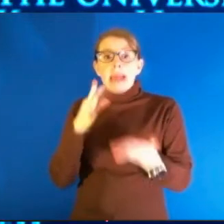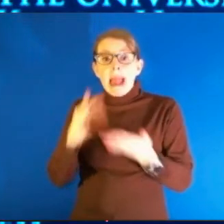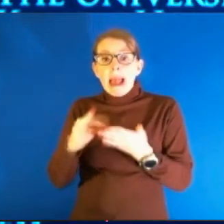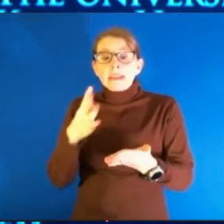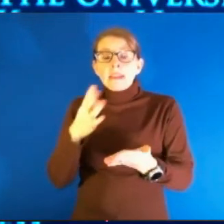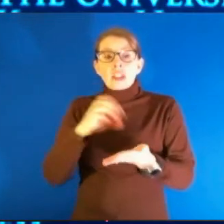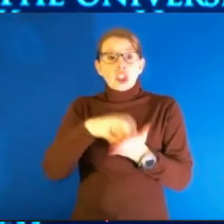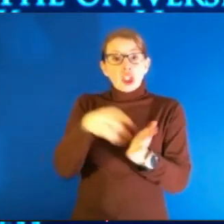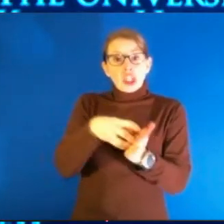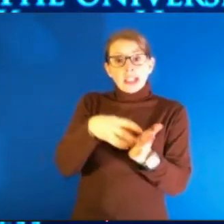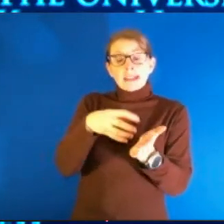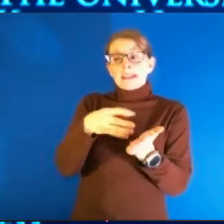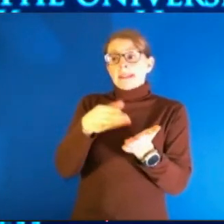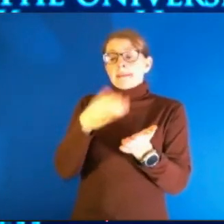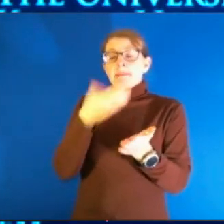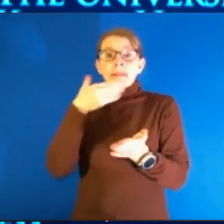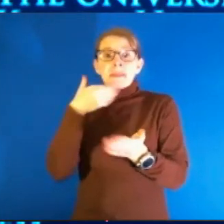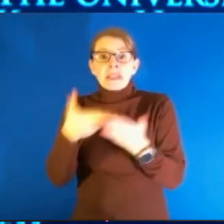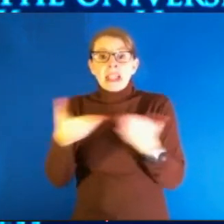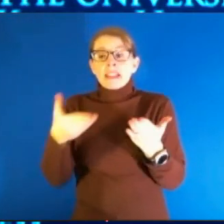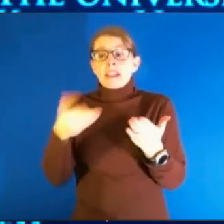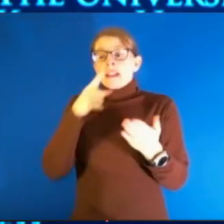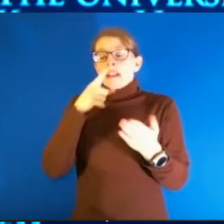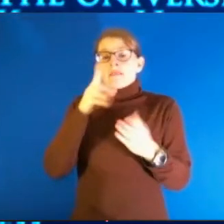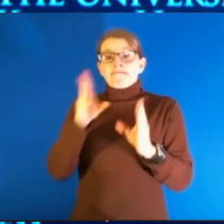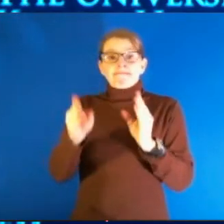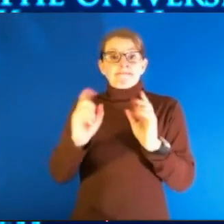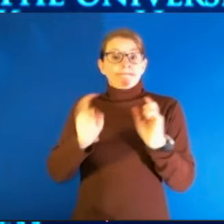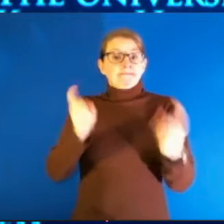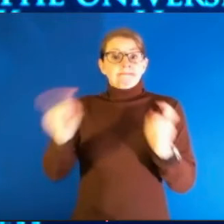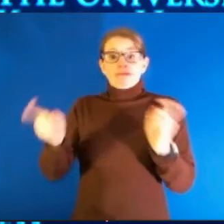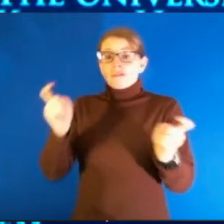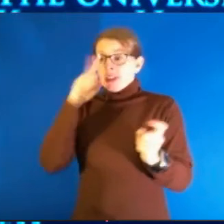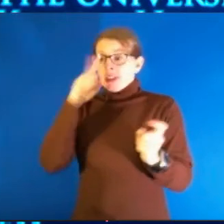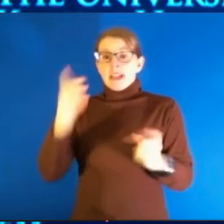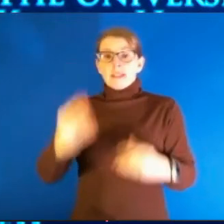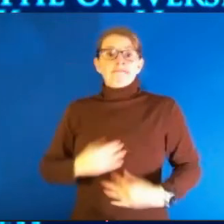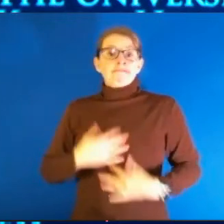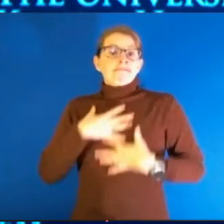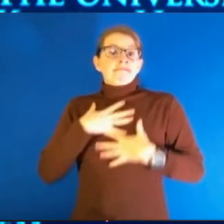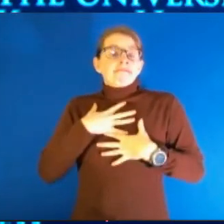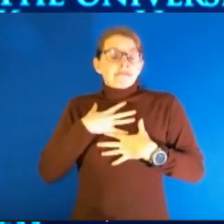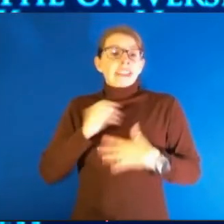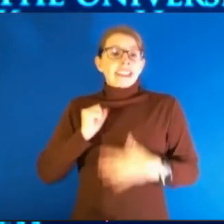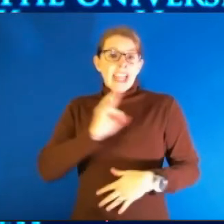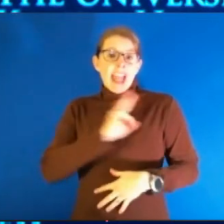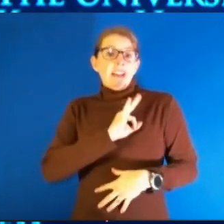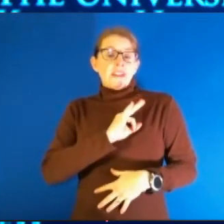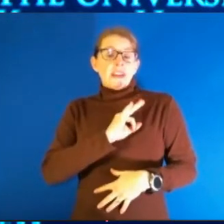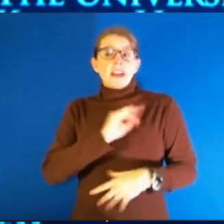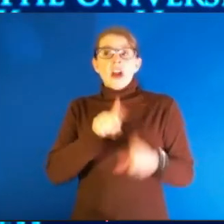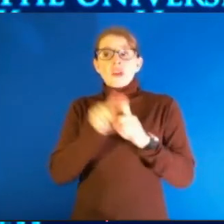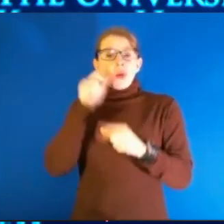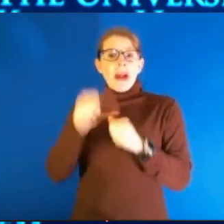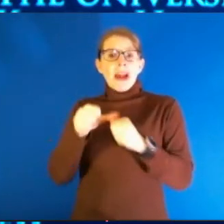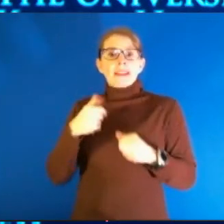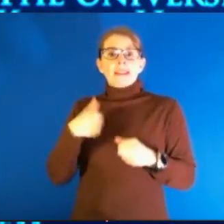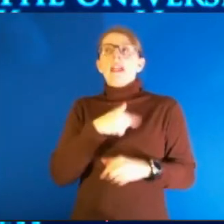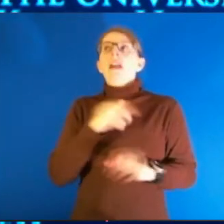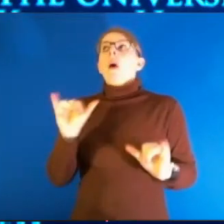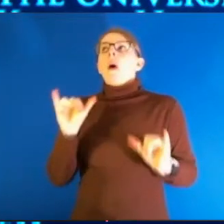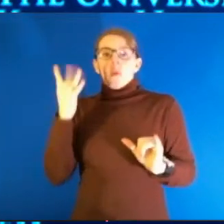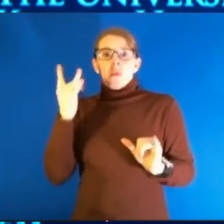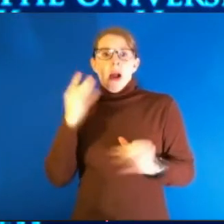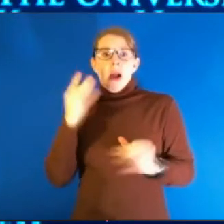our healthcare teams because they really appreciate that. It really does brighten their day and makes a big difference and reminds them why they're doing this 2.5 years